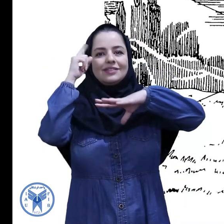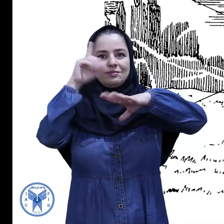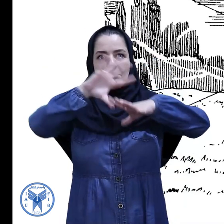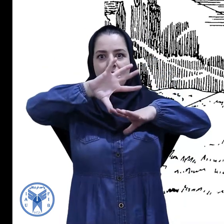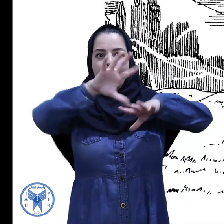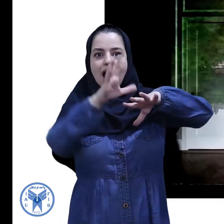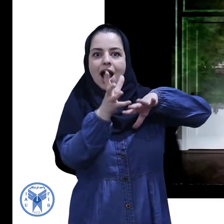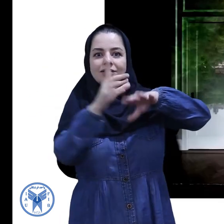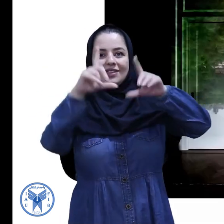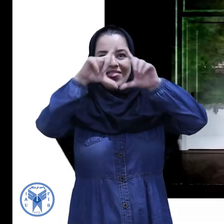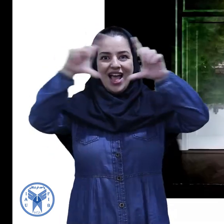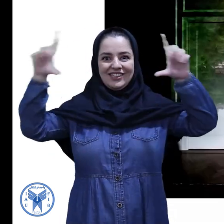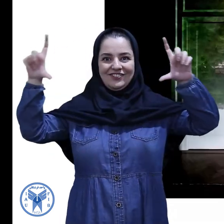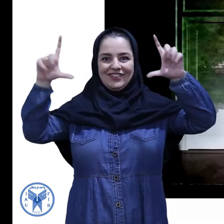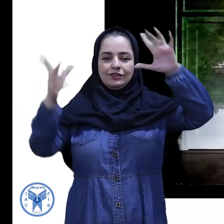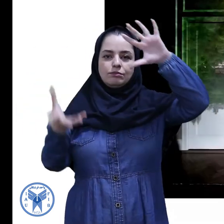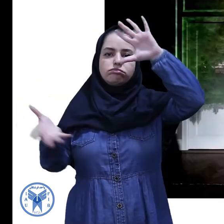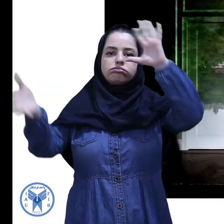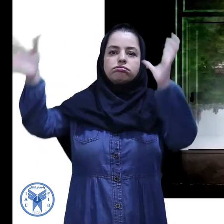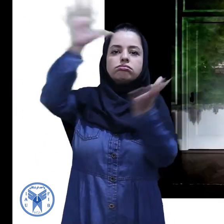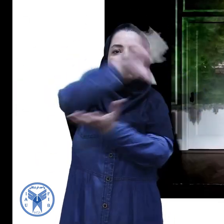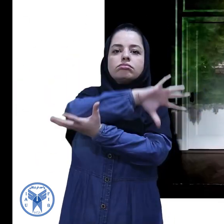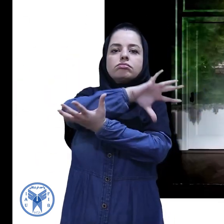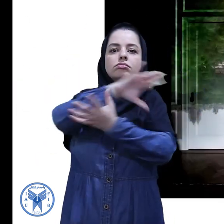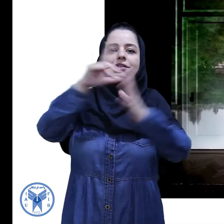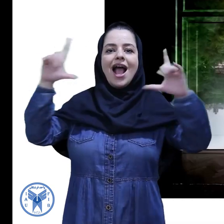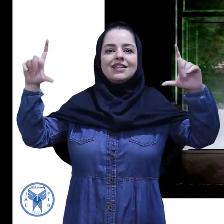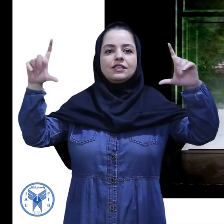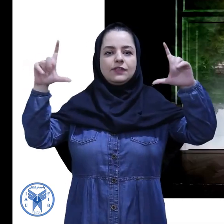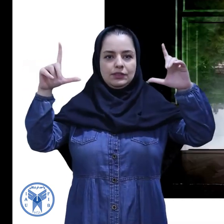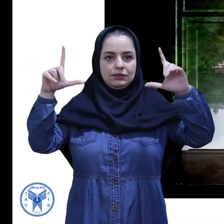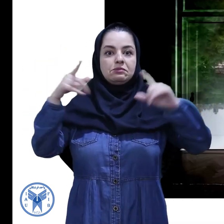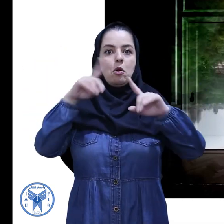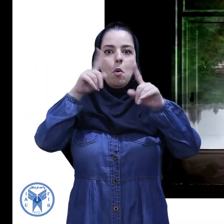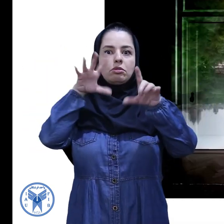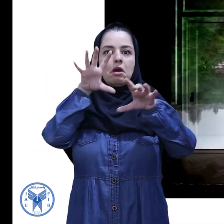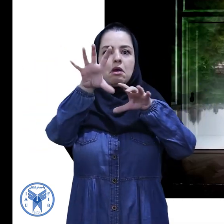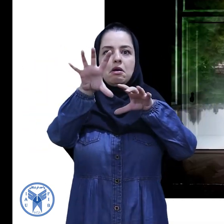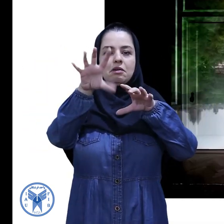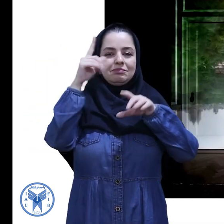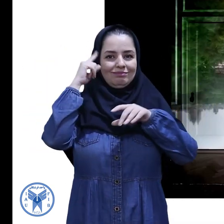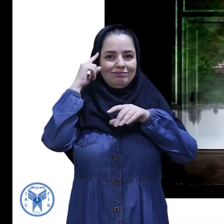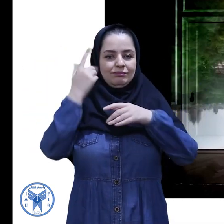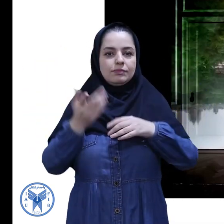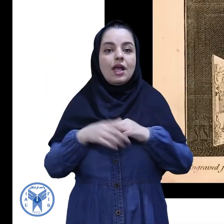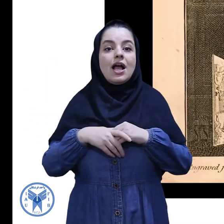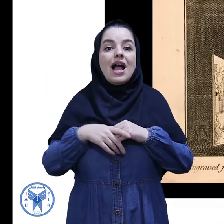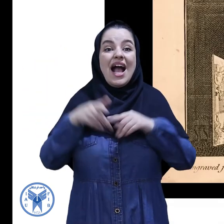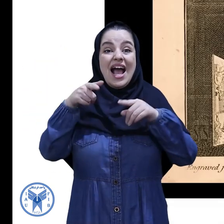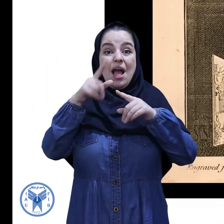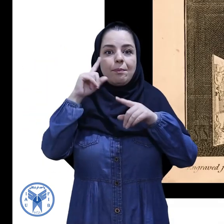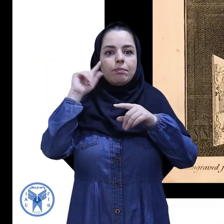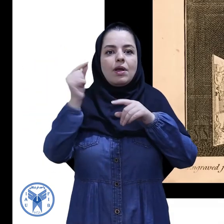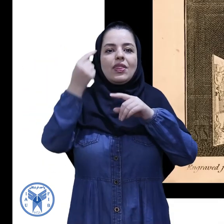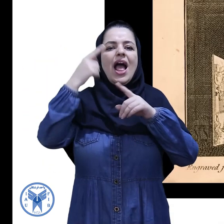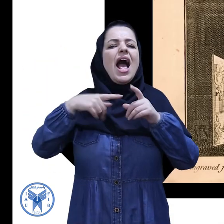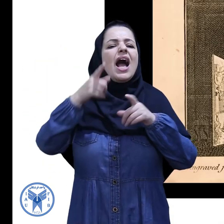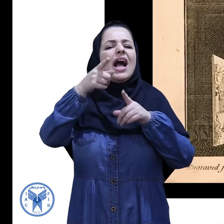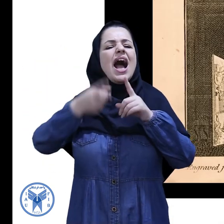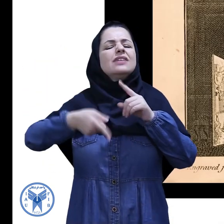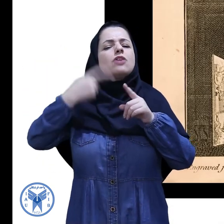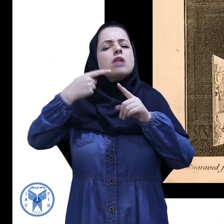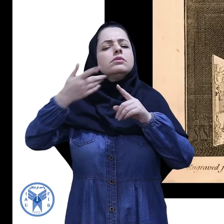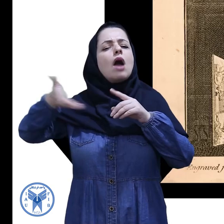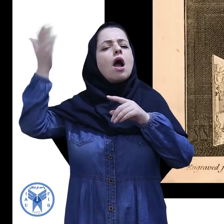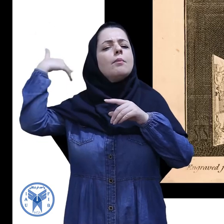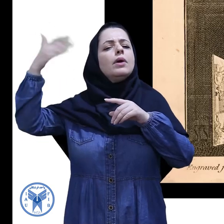projected upside down, turned around, but in color and moving on the other side of the wall. It's a phenomenon that people have